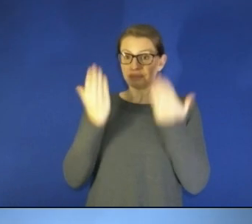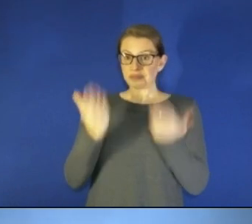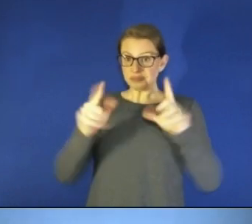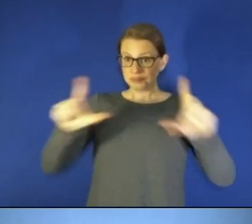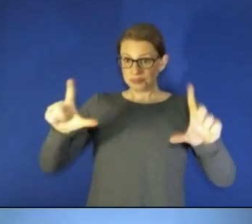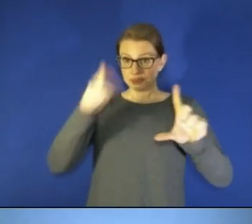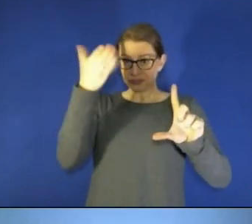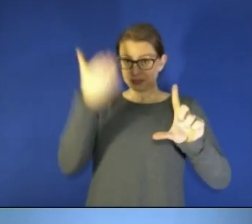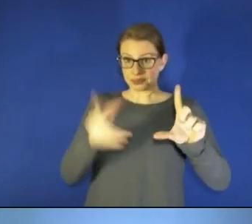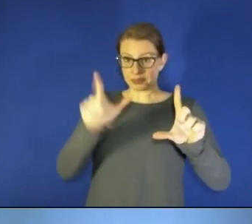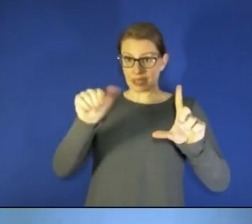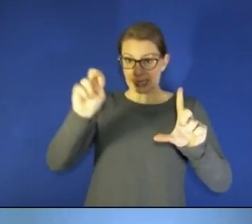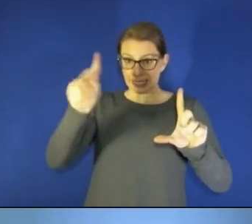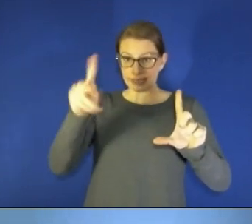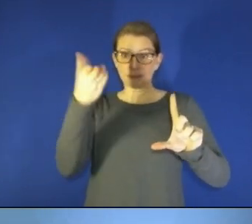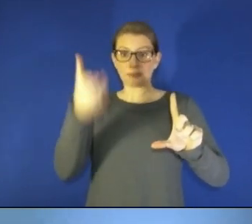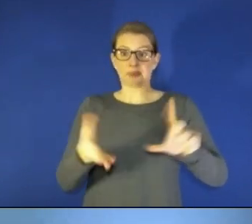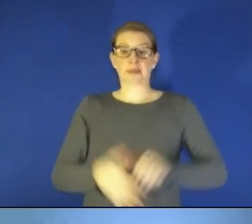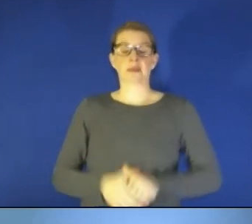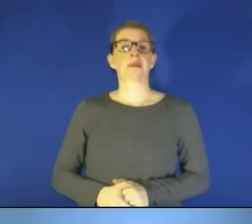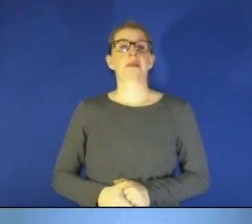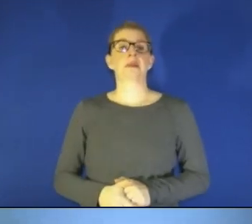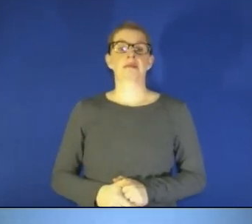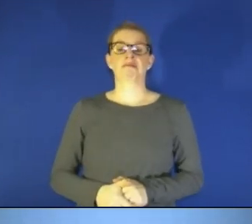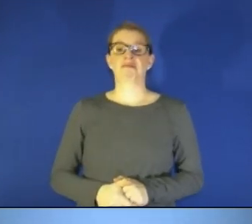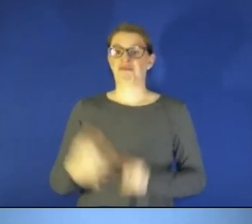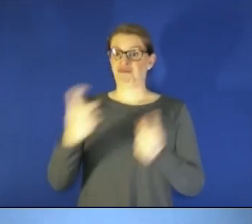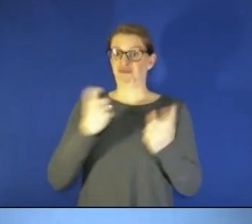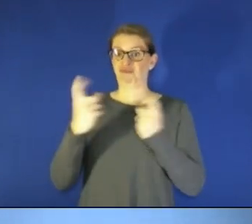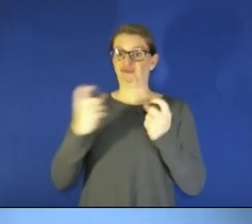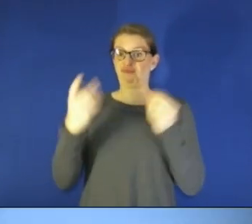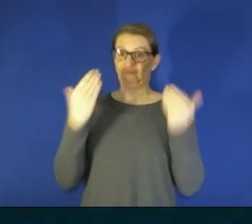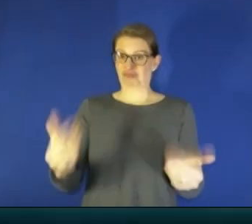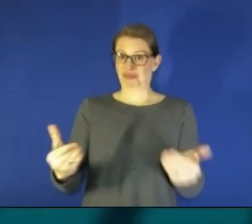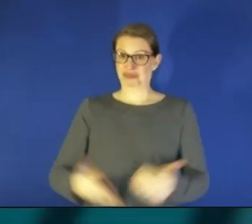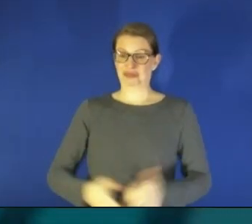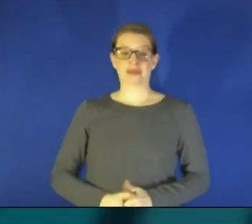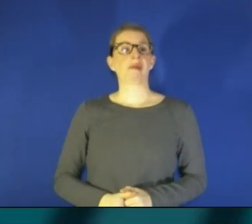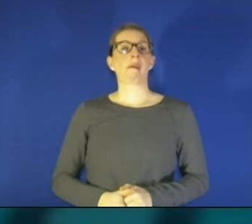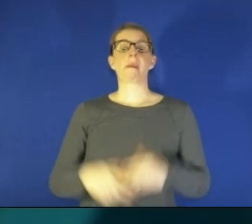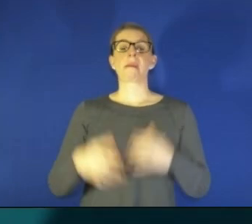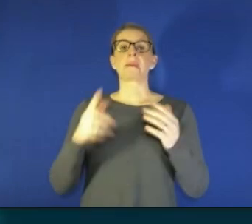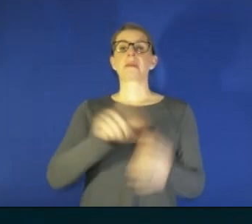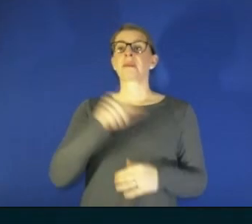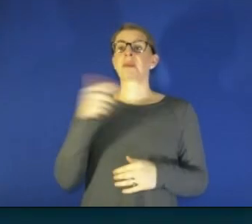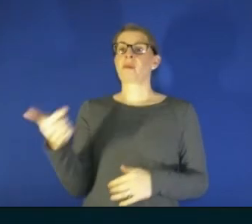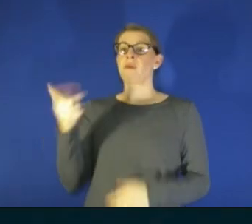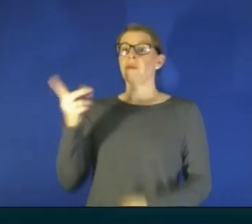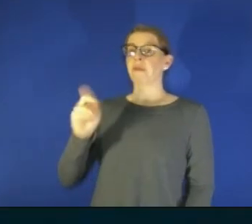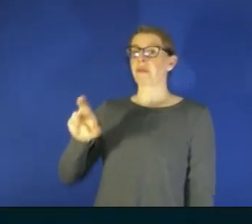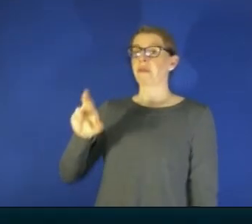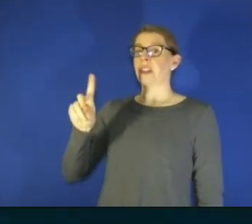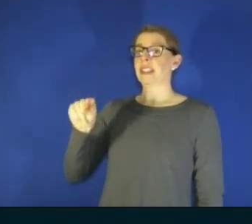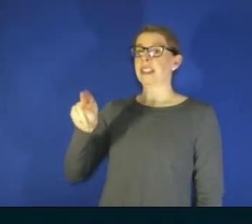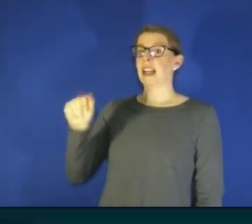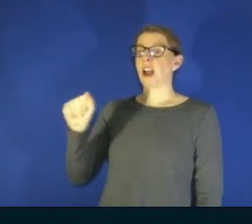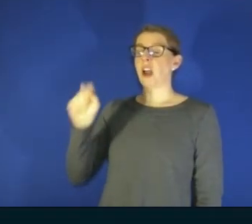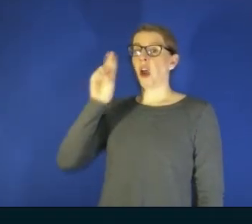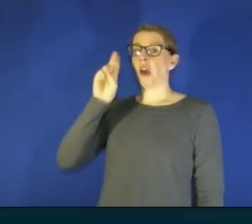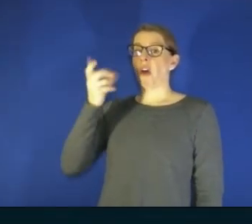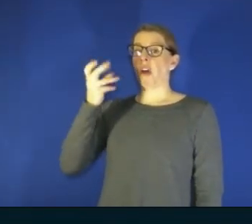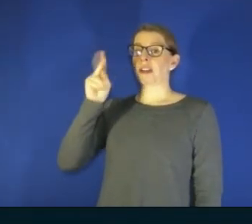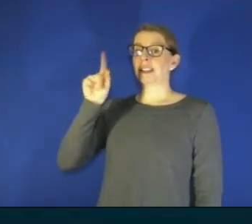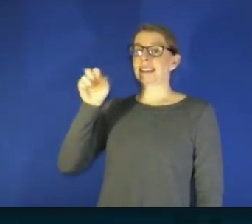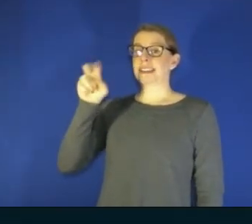the Medical News Network. You can find links to those right here on your screen. Now let's get to Dr. Dana Hawkinson, Medical Director of Infection Prevention and